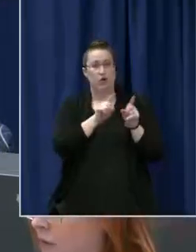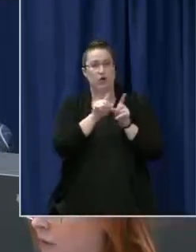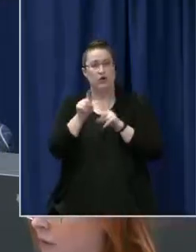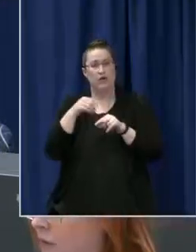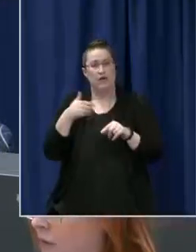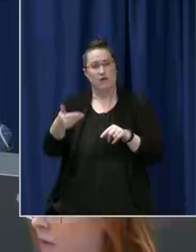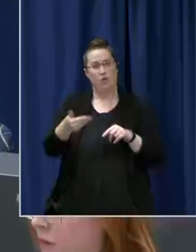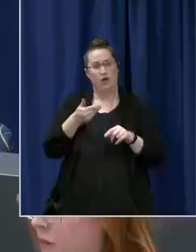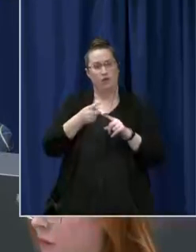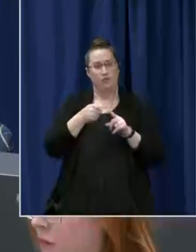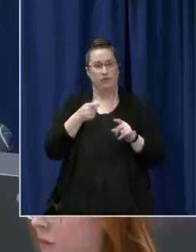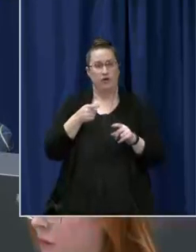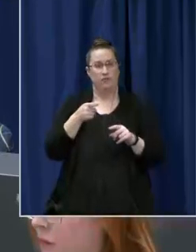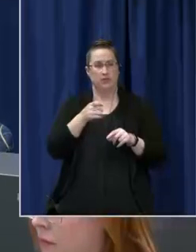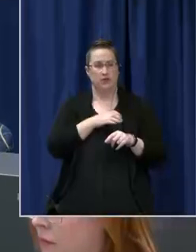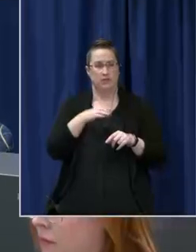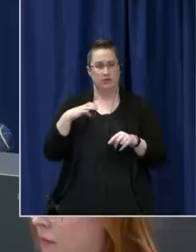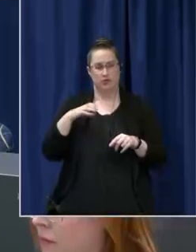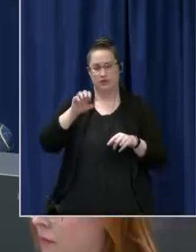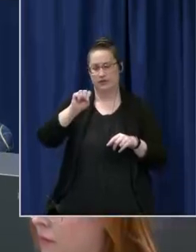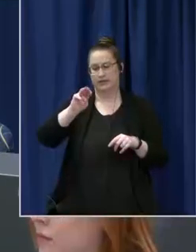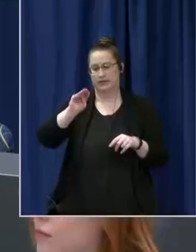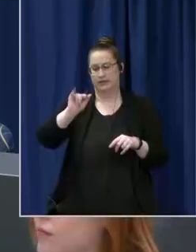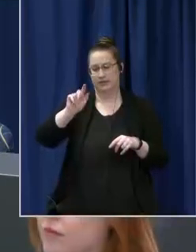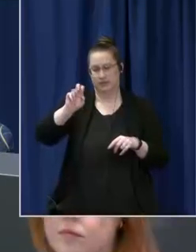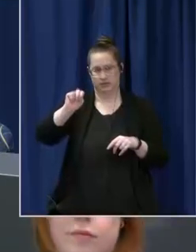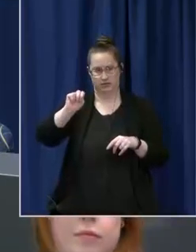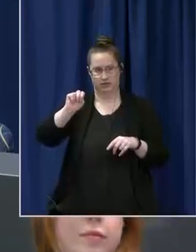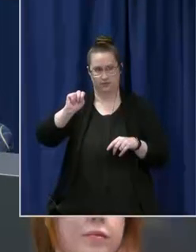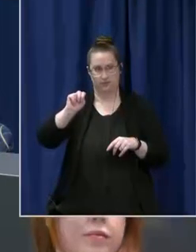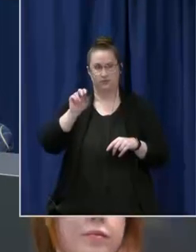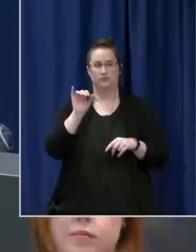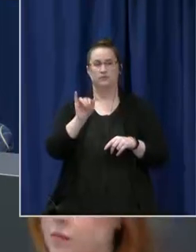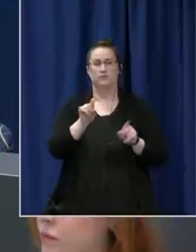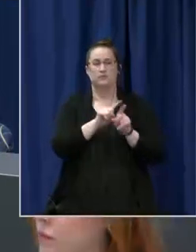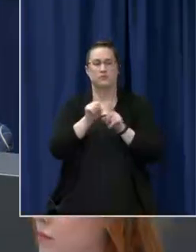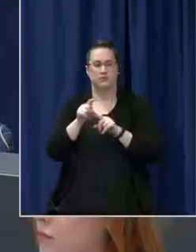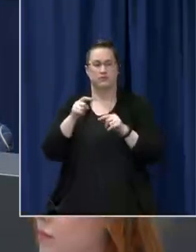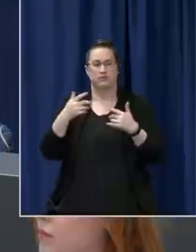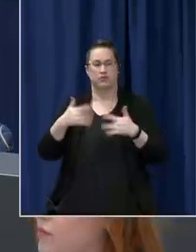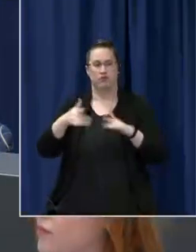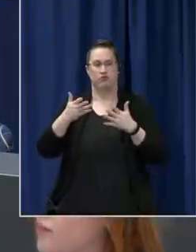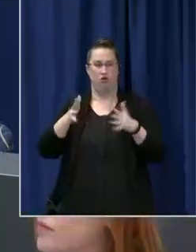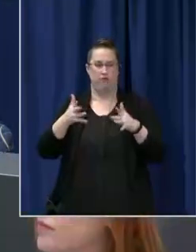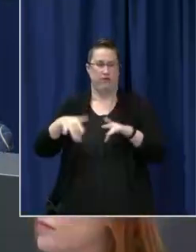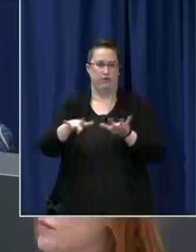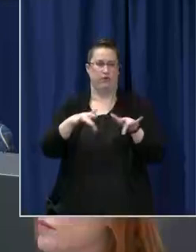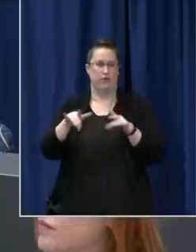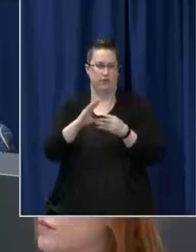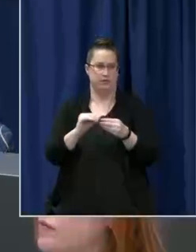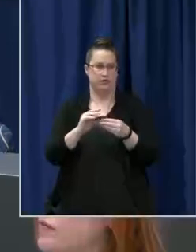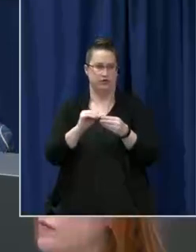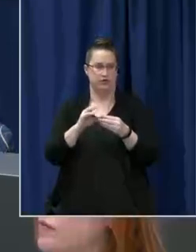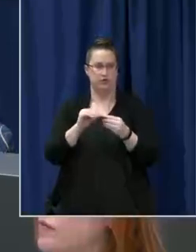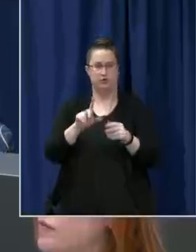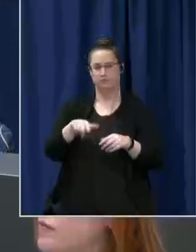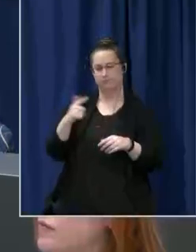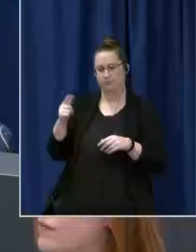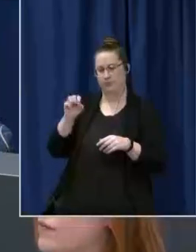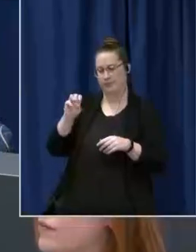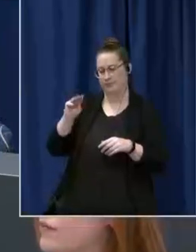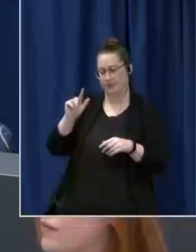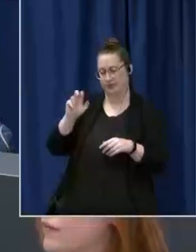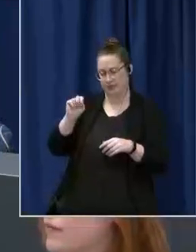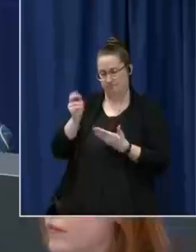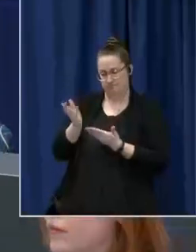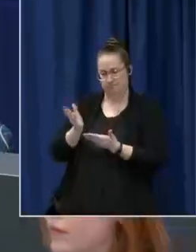welcome from Commissioner Symington, and that's also a pre-recorded message. So we will hear from him now.